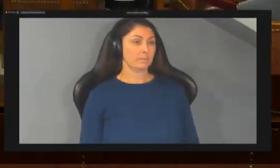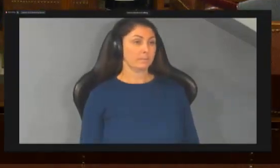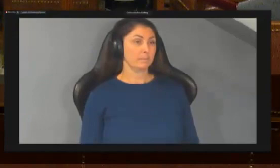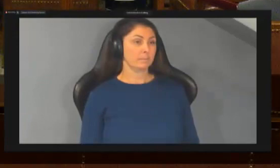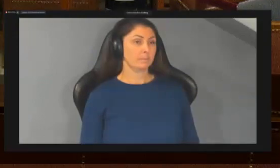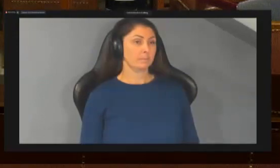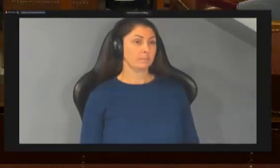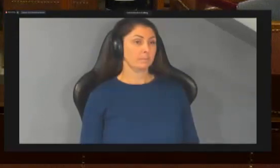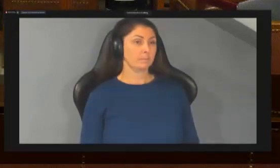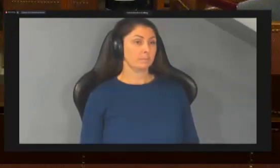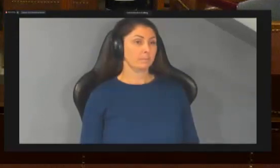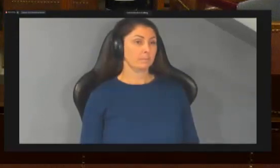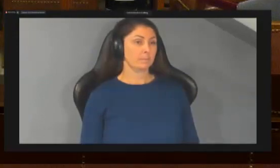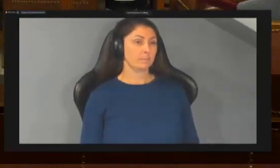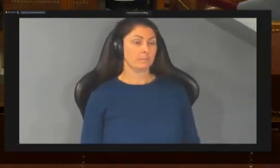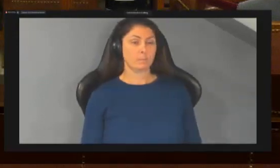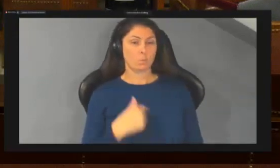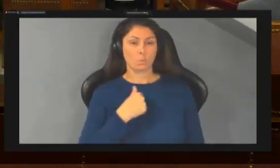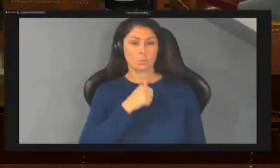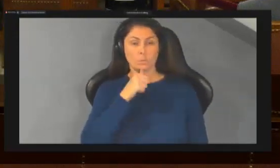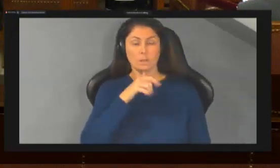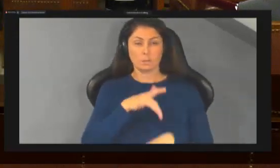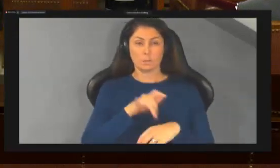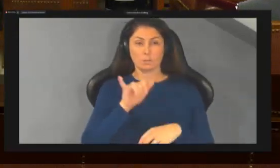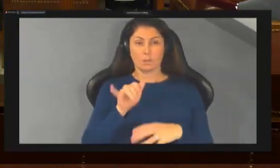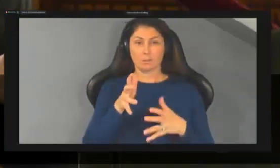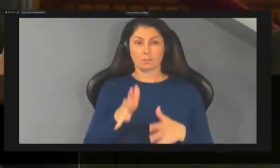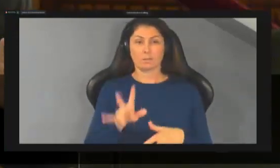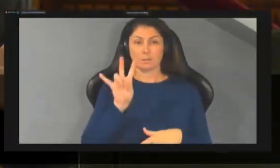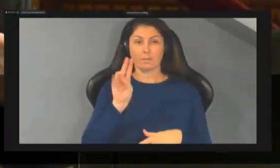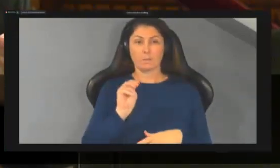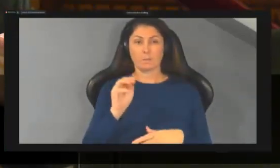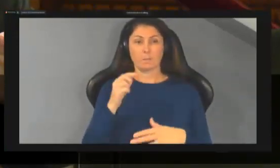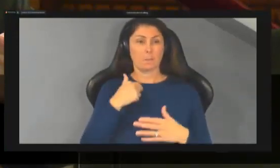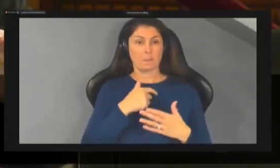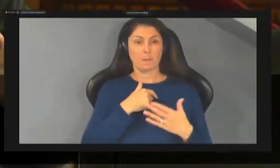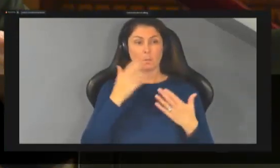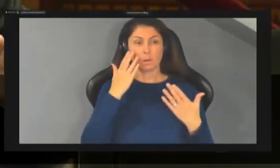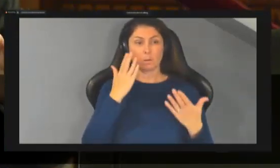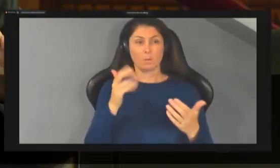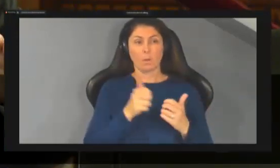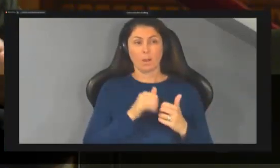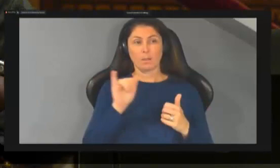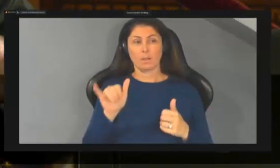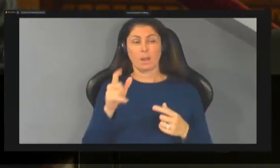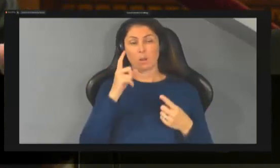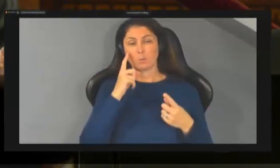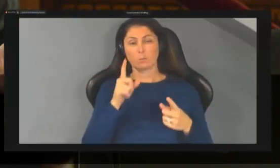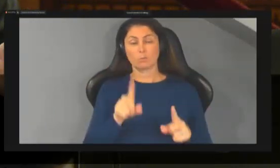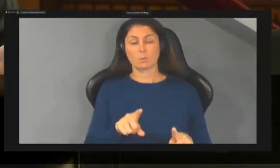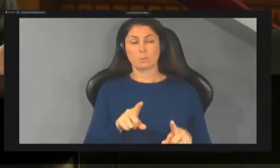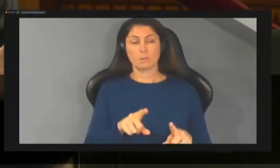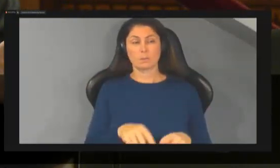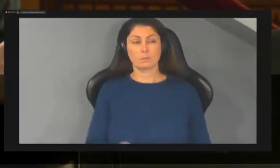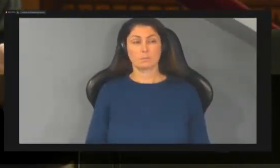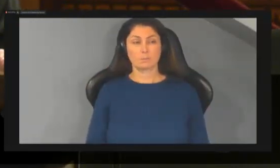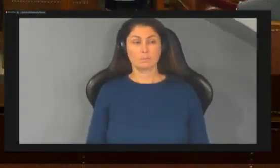We should not touch the rest of that $7 million because we don't know how the agreements are going to.